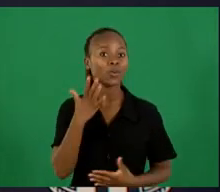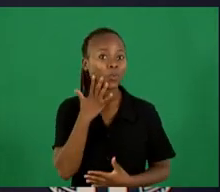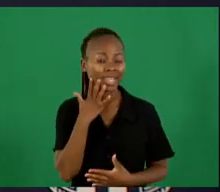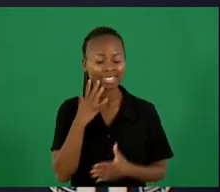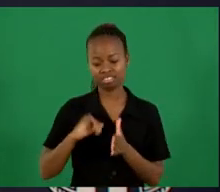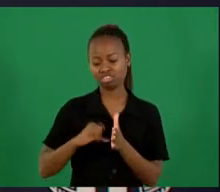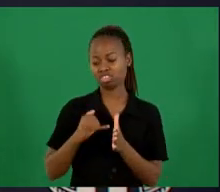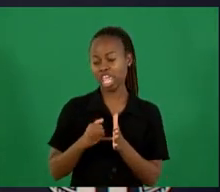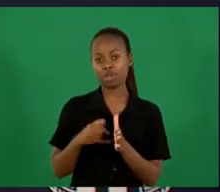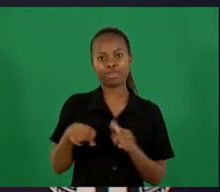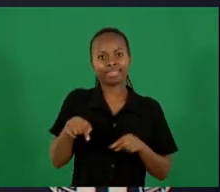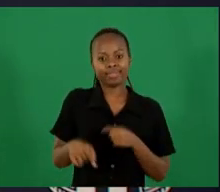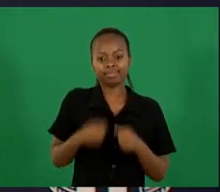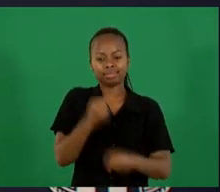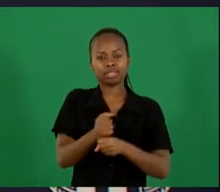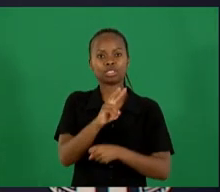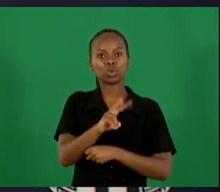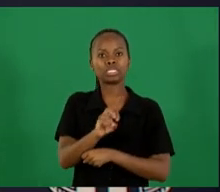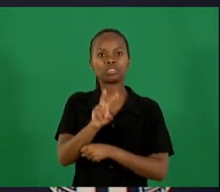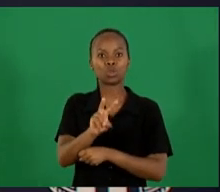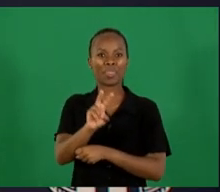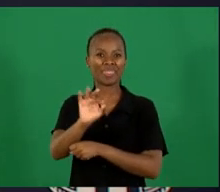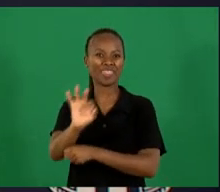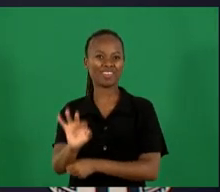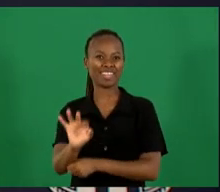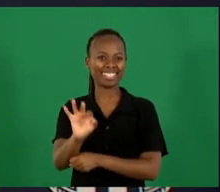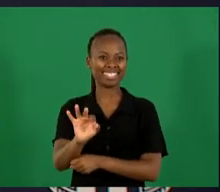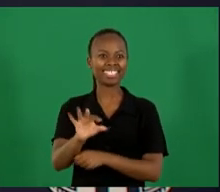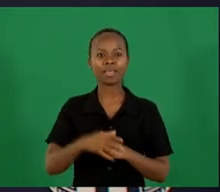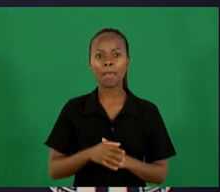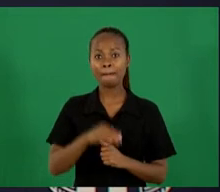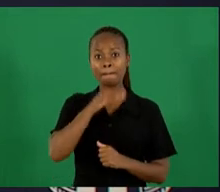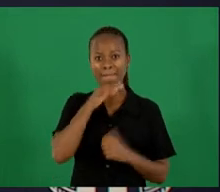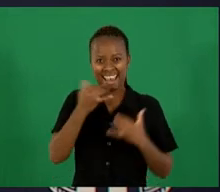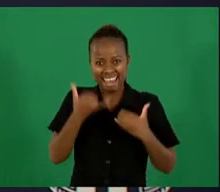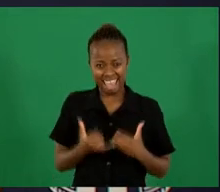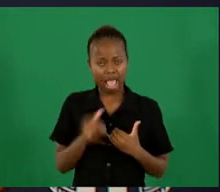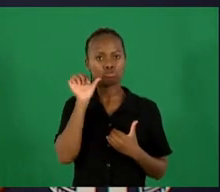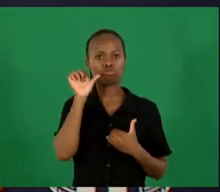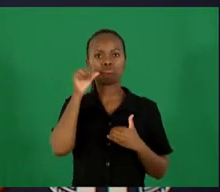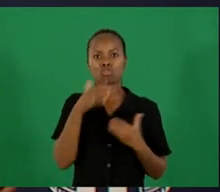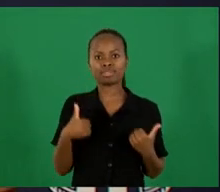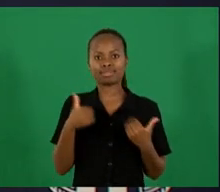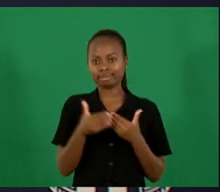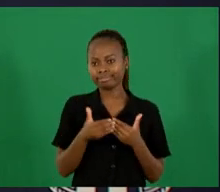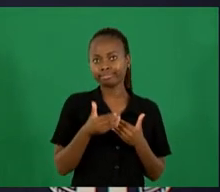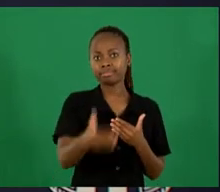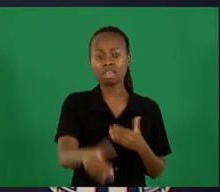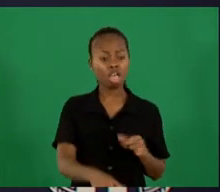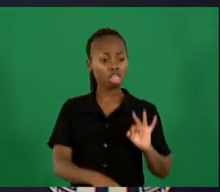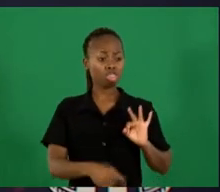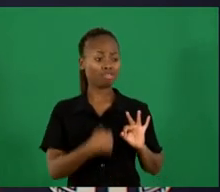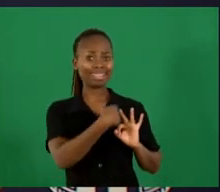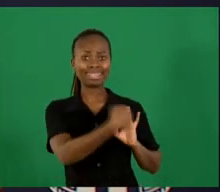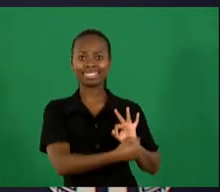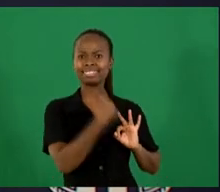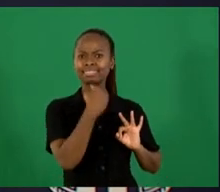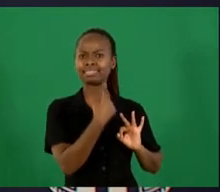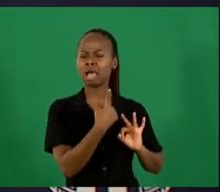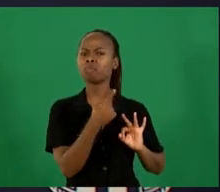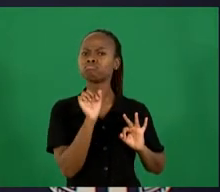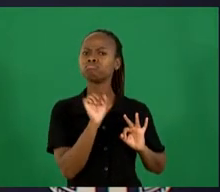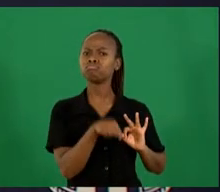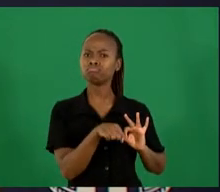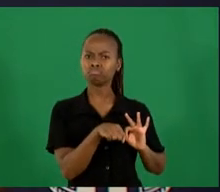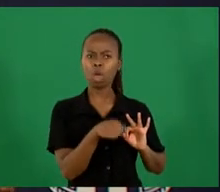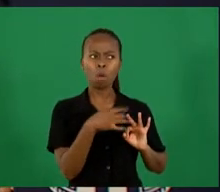2023. Three members of the committee preferred the announced increase. Two members preferred